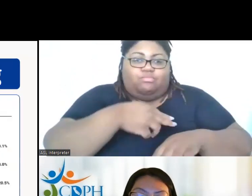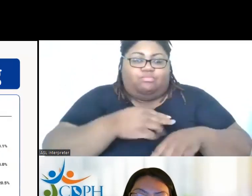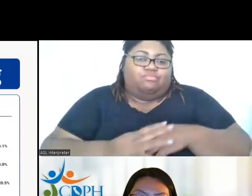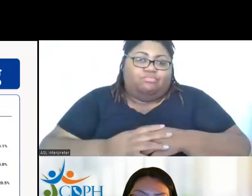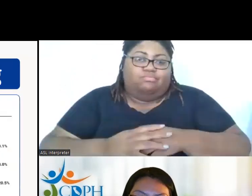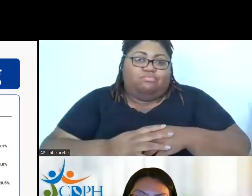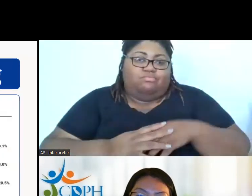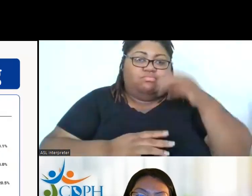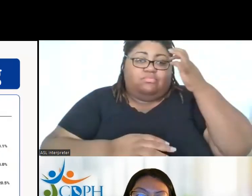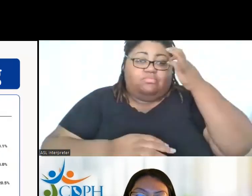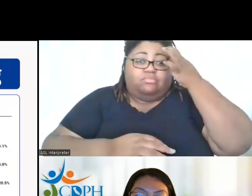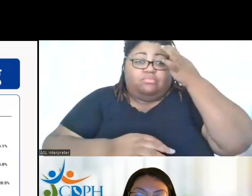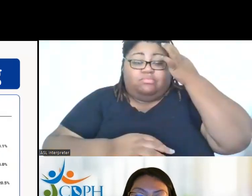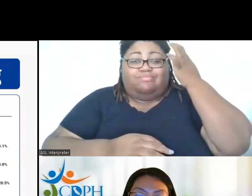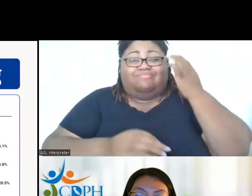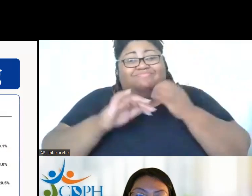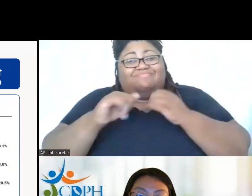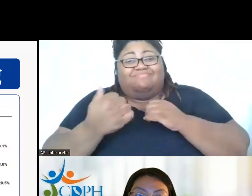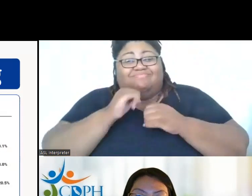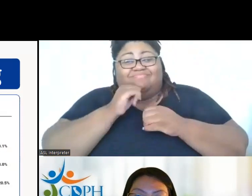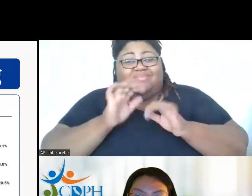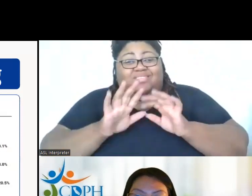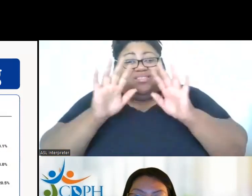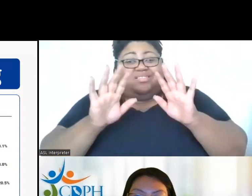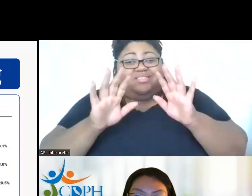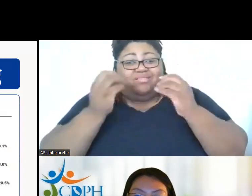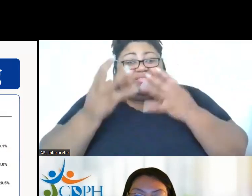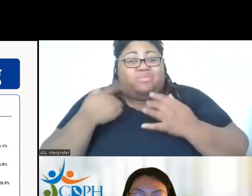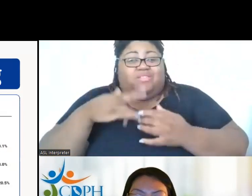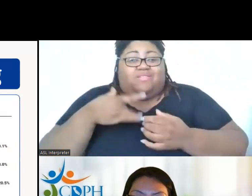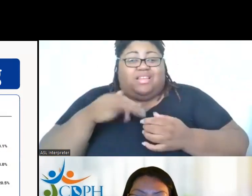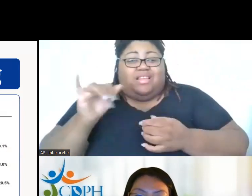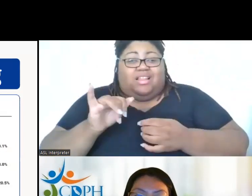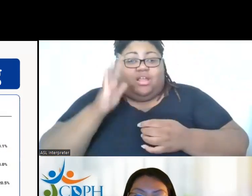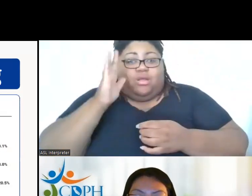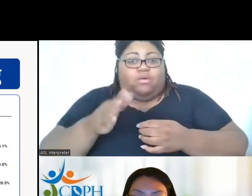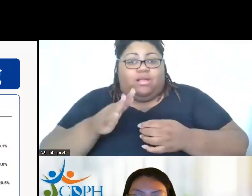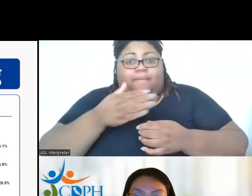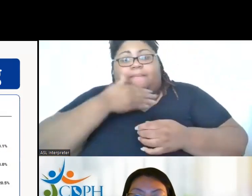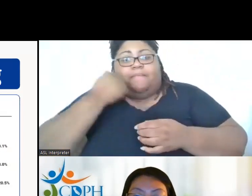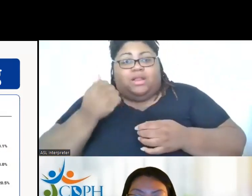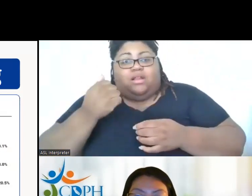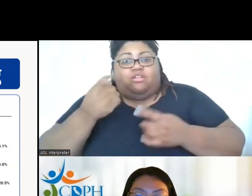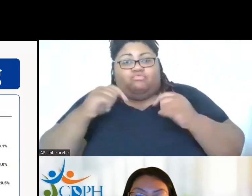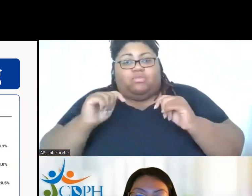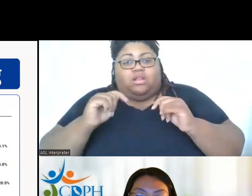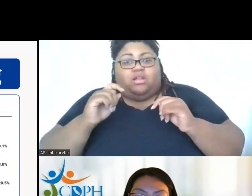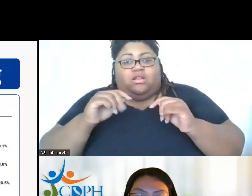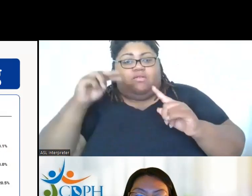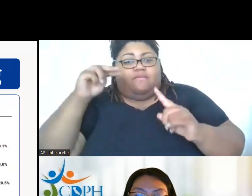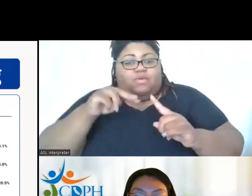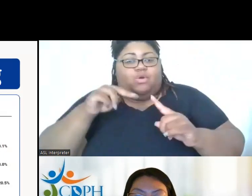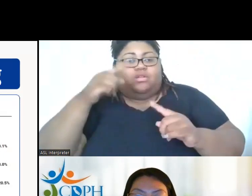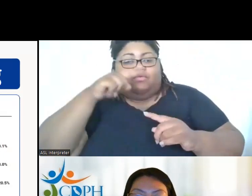A bit of not so great information is that we would have thought we would have done better in terms of prioritizing and focusing on our older adults, but we